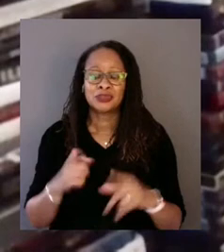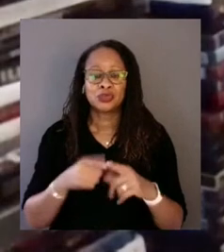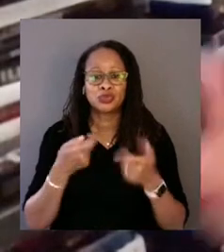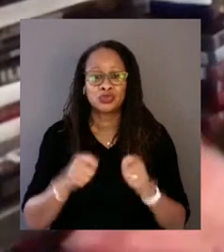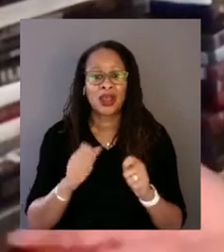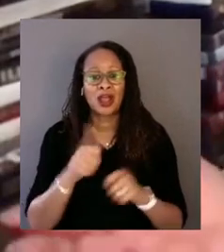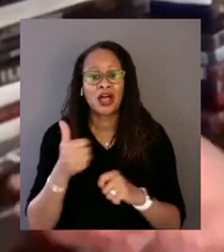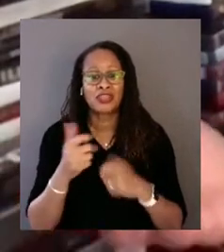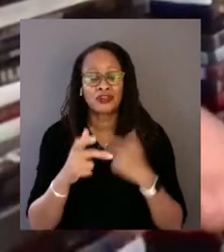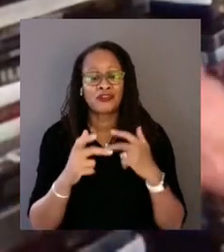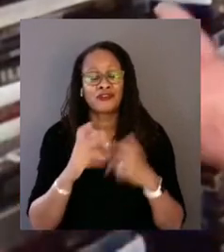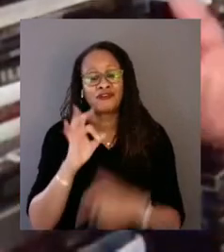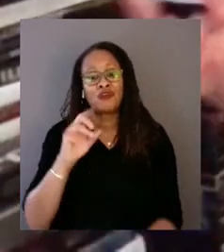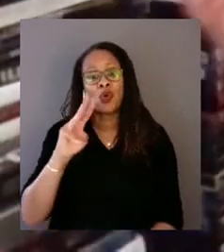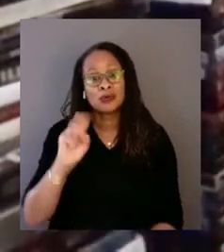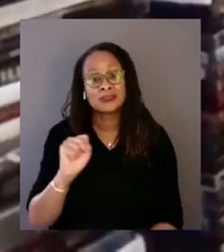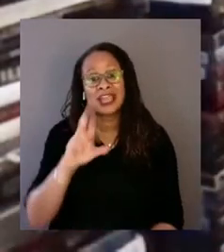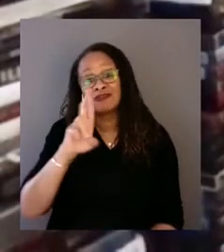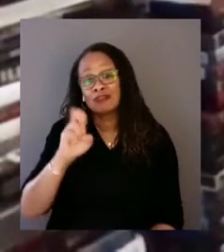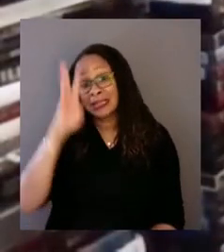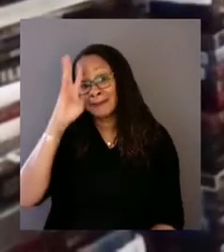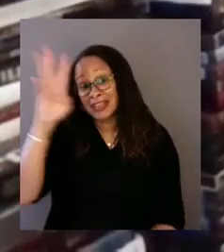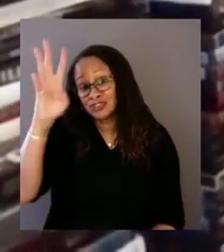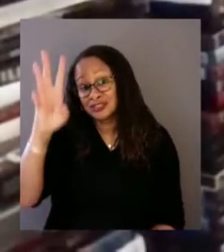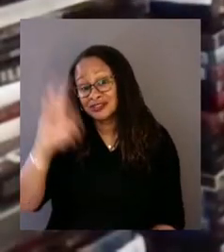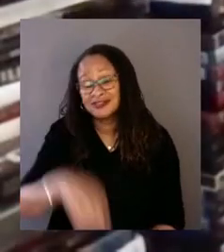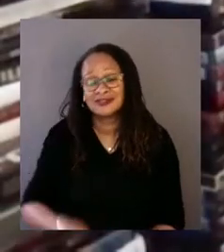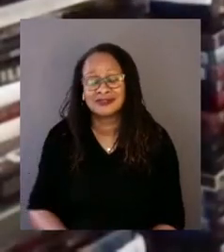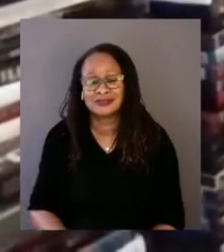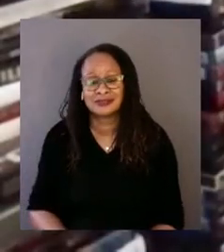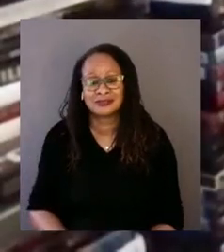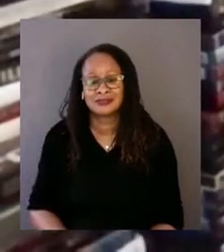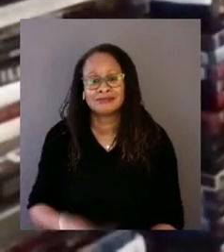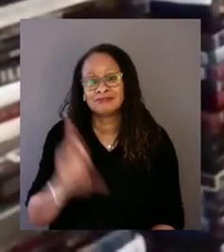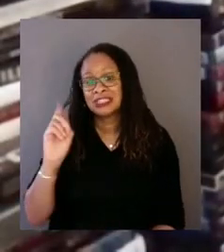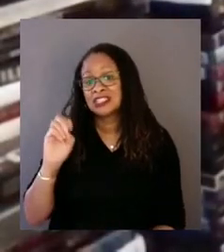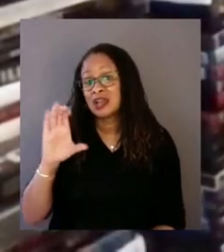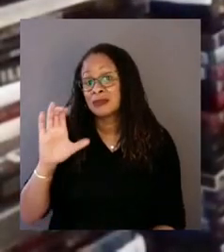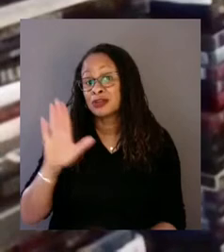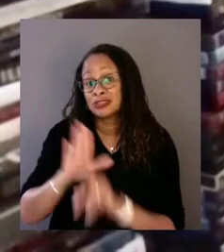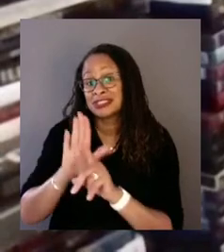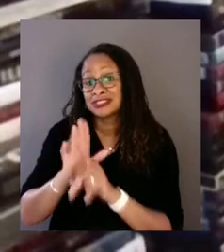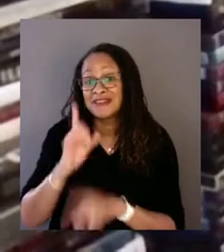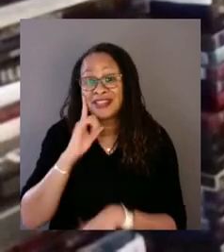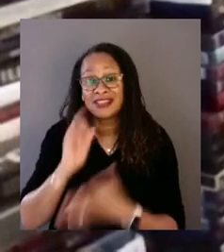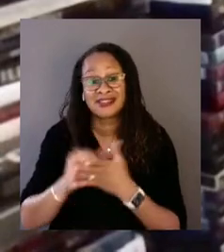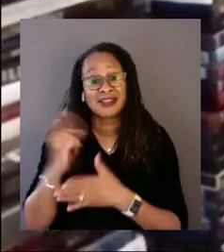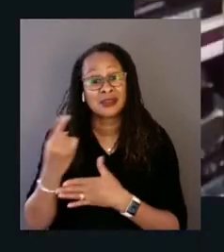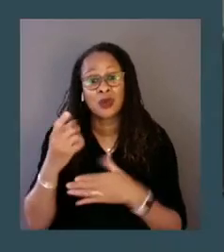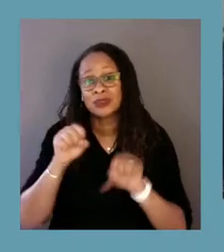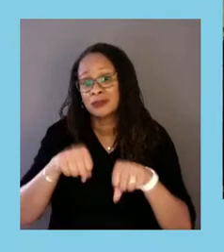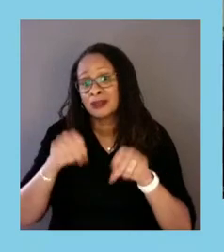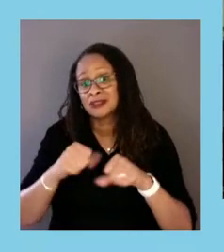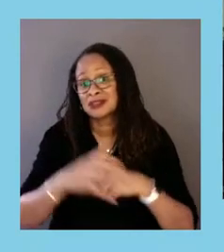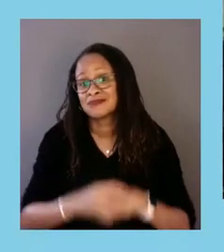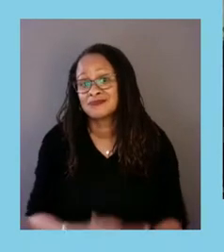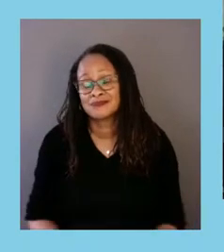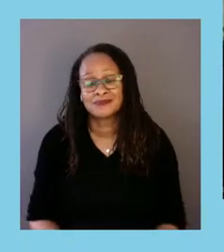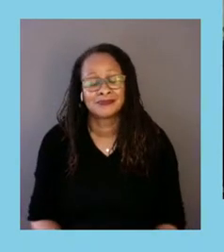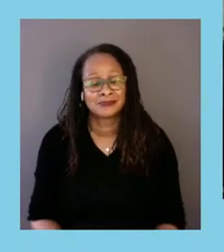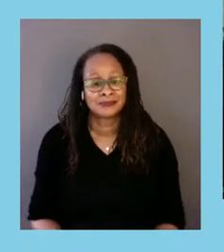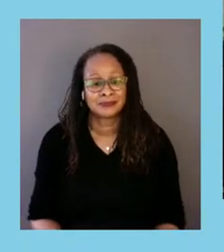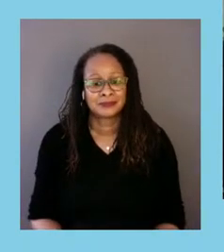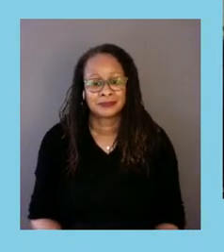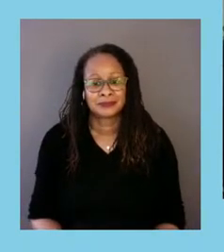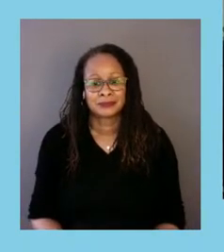to reimagine the documentary. I think that's always positive. I wanted to, I don't know if it's